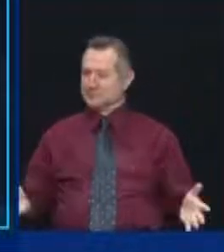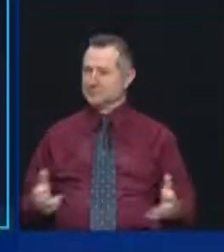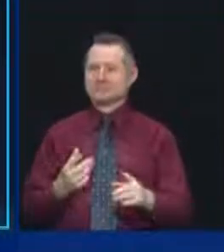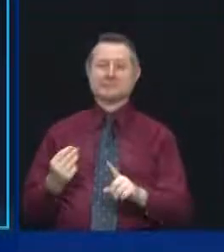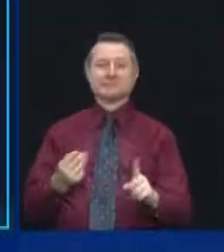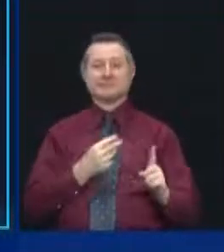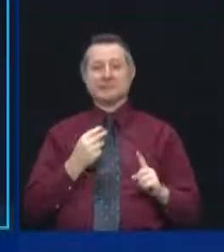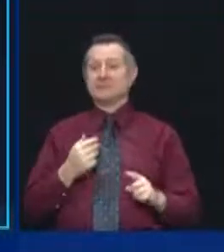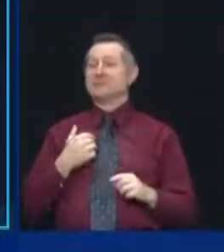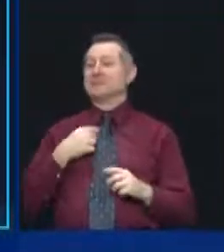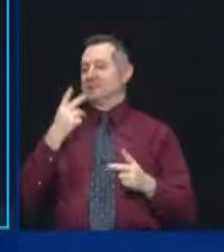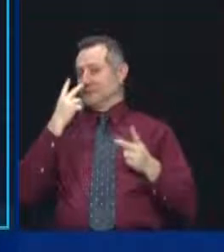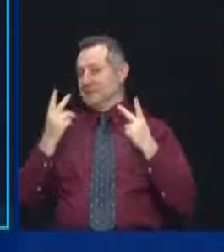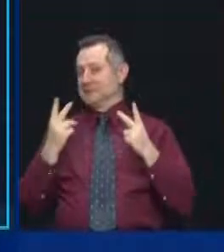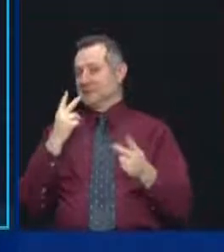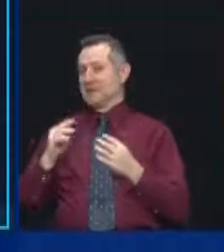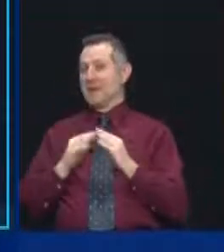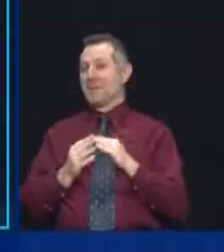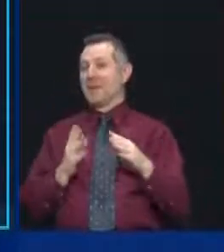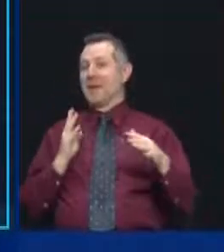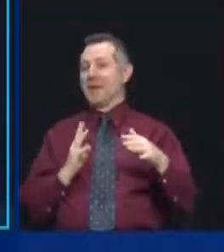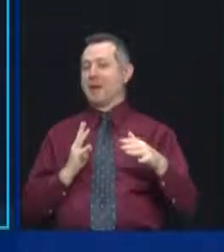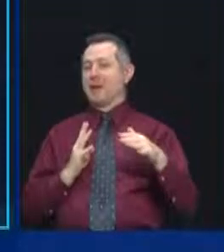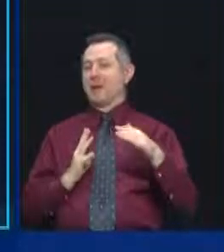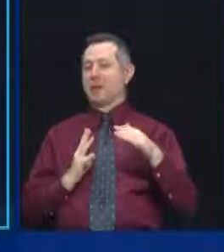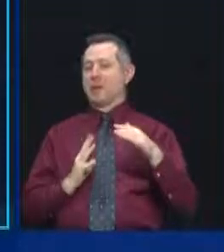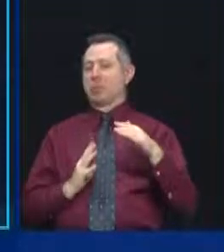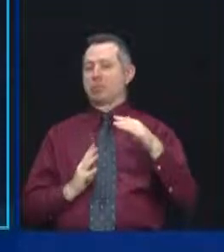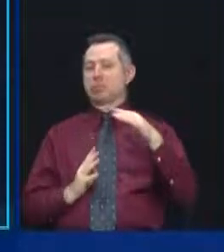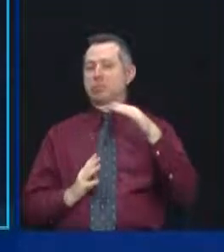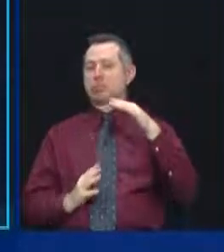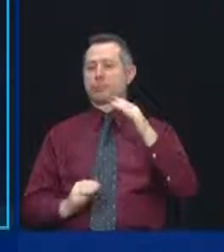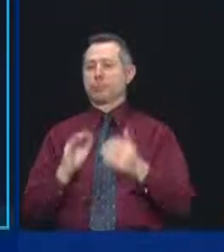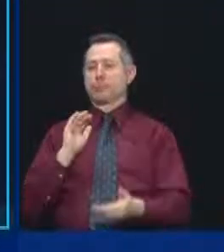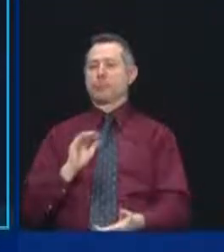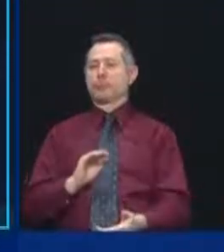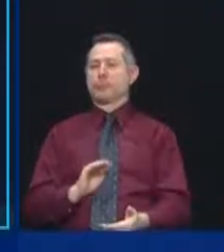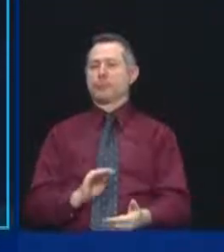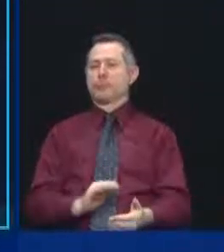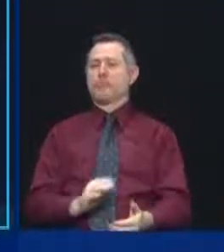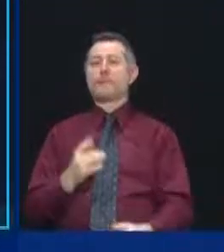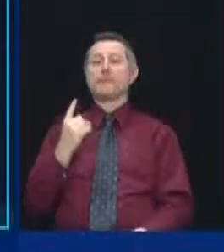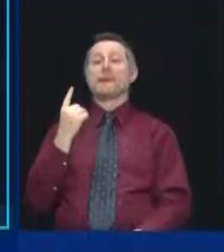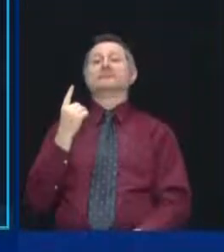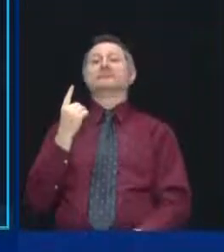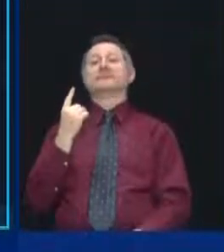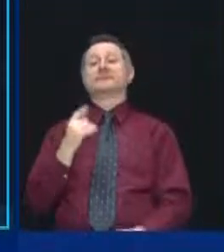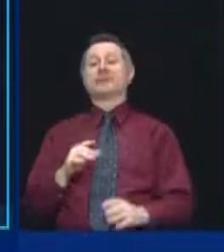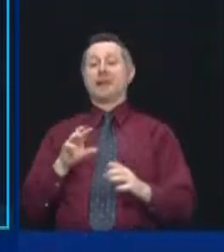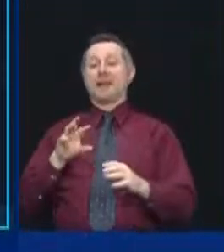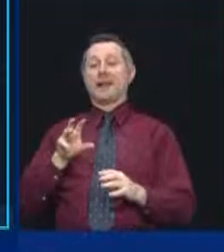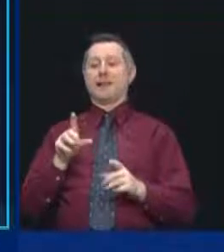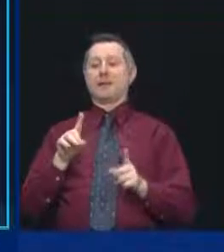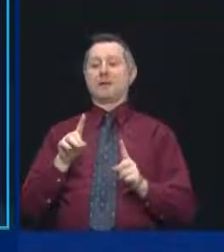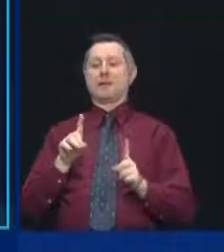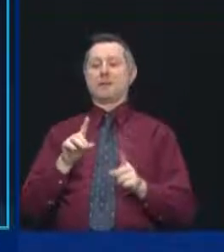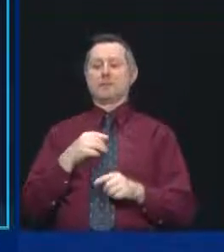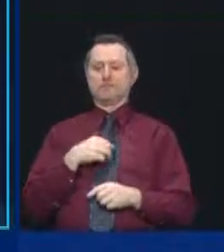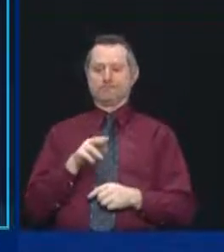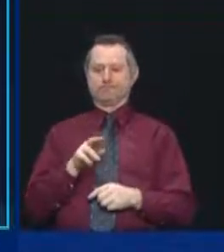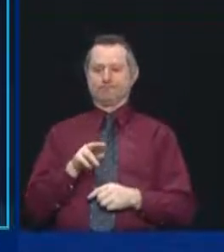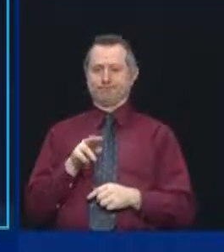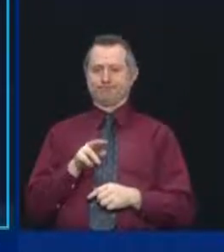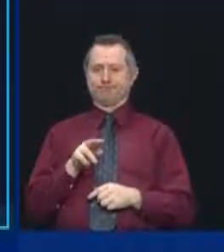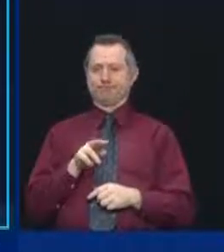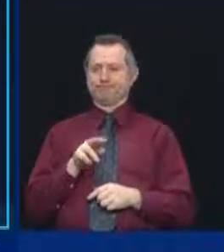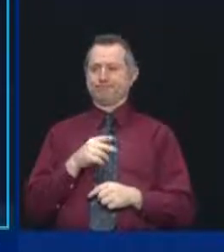slow on vaccination. And if there's one dial that gives me pause, it is the